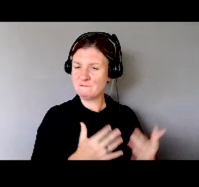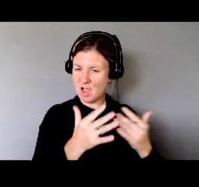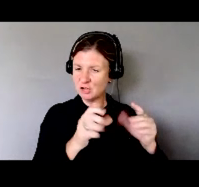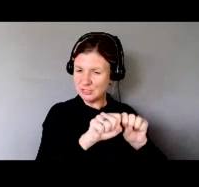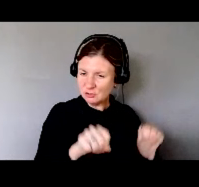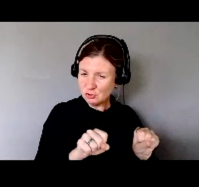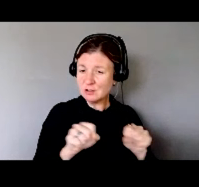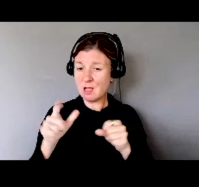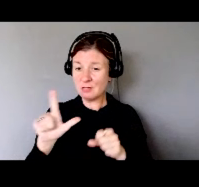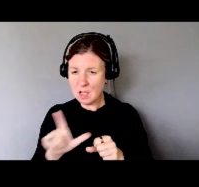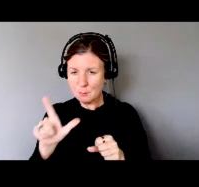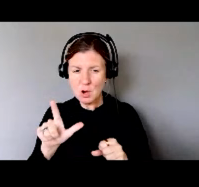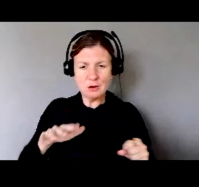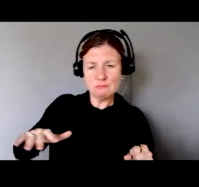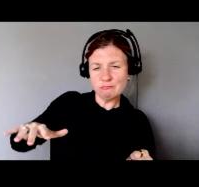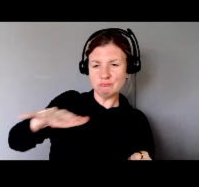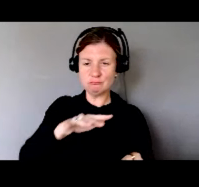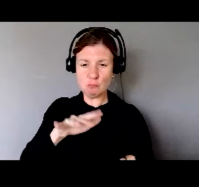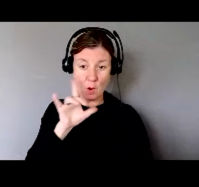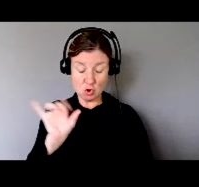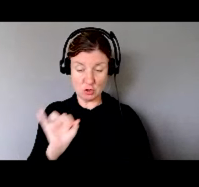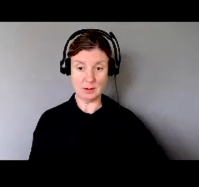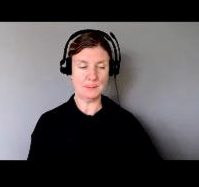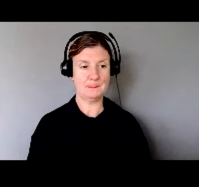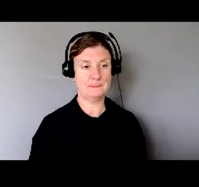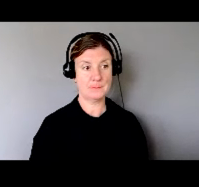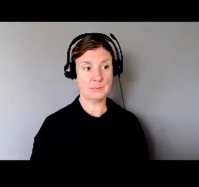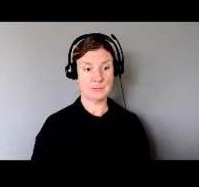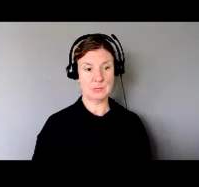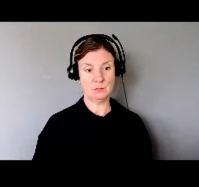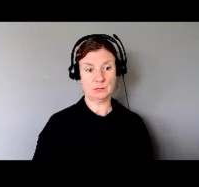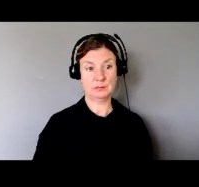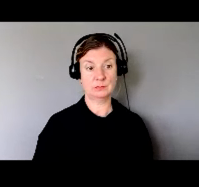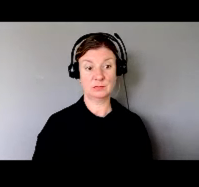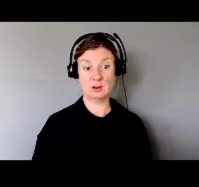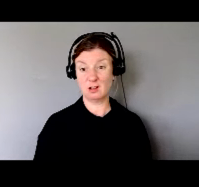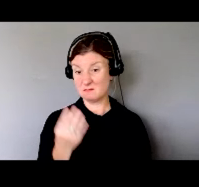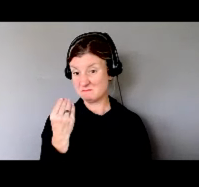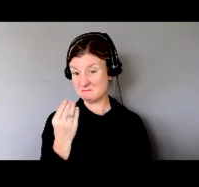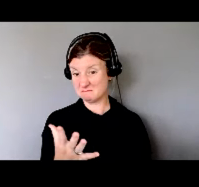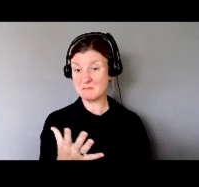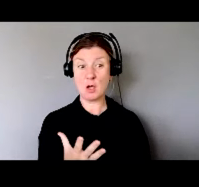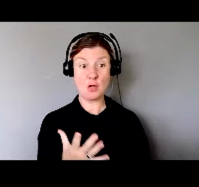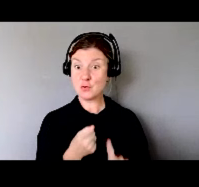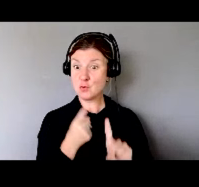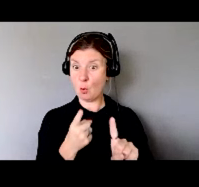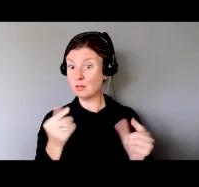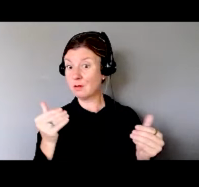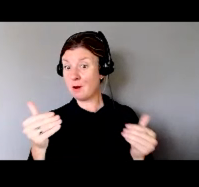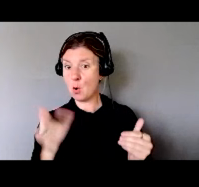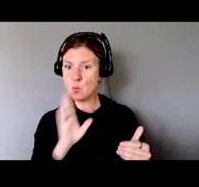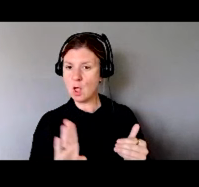public spaces. Of note is that there are plans to build a future kindergarten to grade